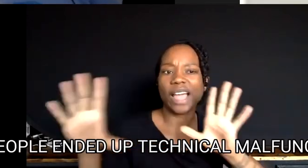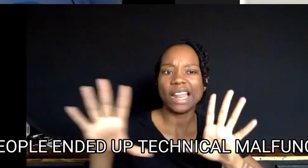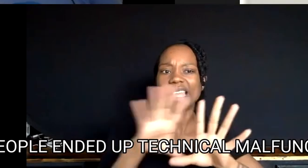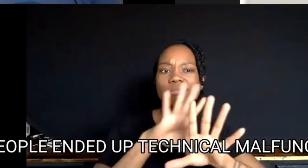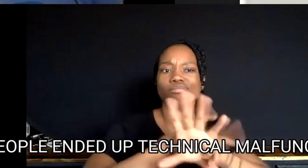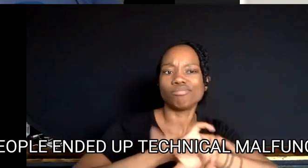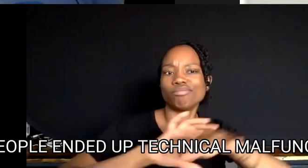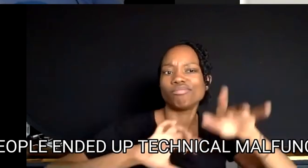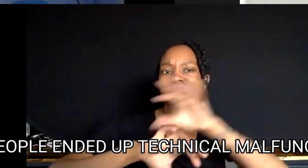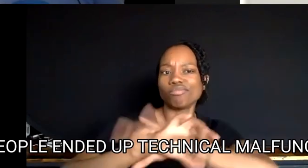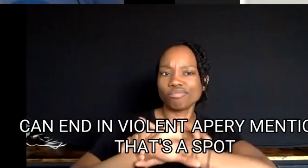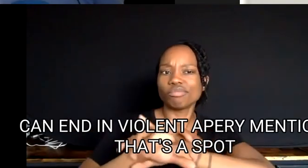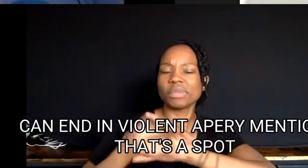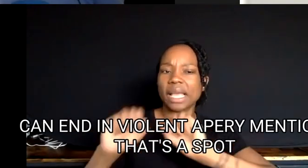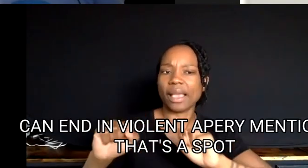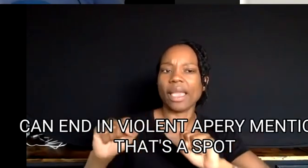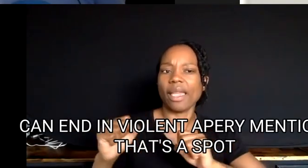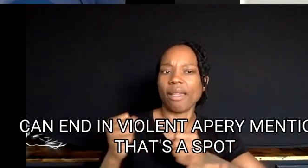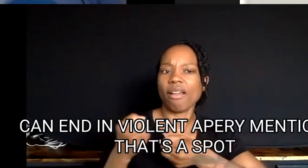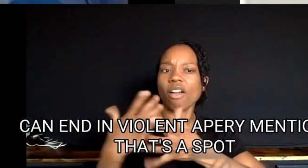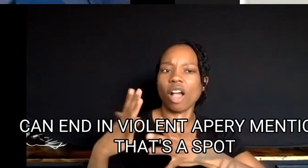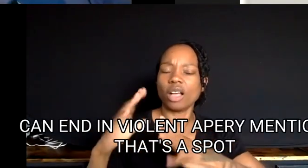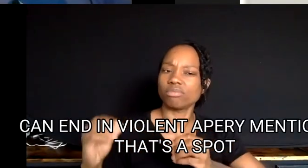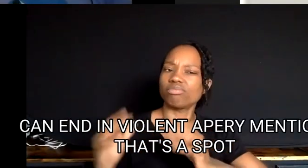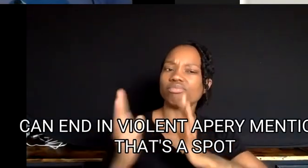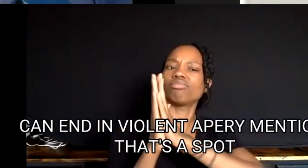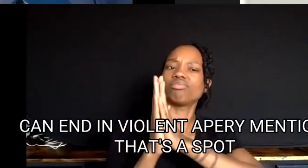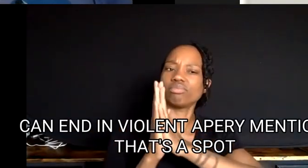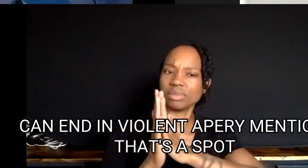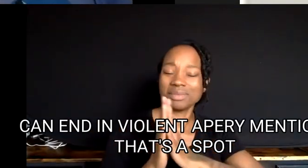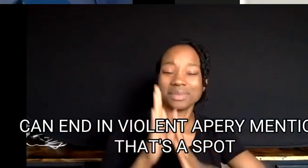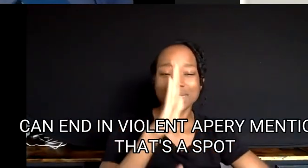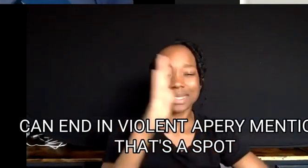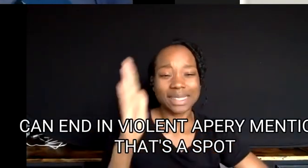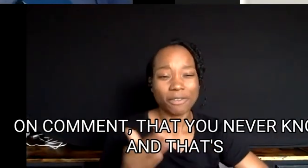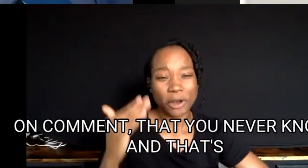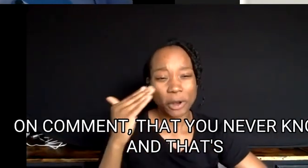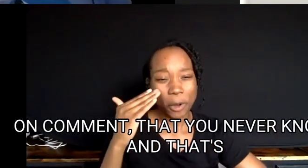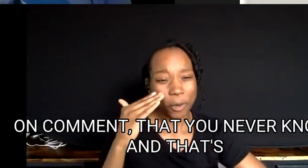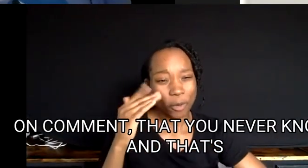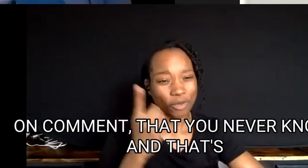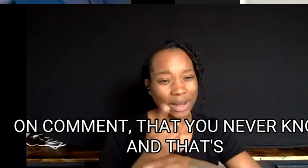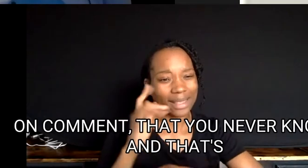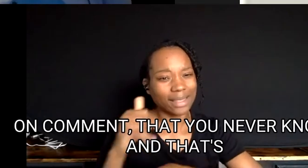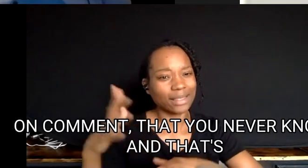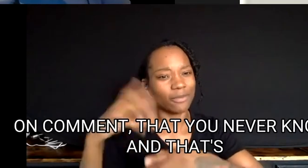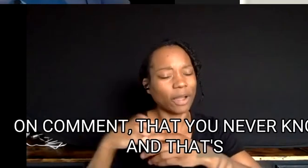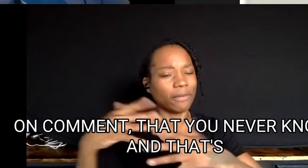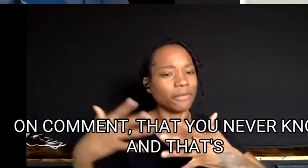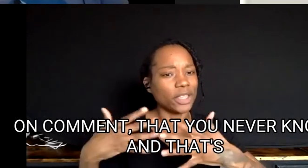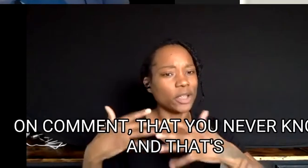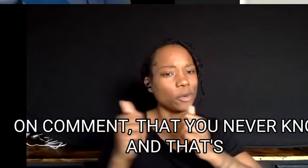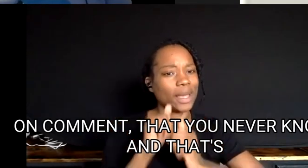That's a spot on comment that, you never know. That's part of the fear that you have when you're on an electronic